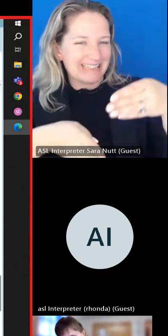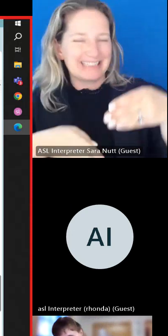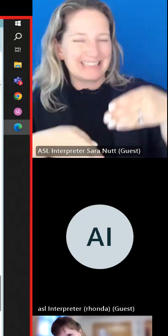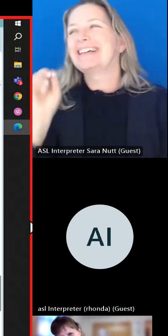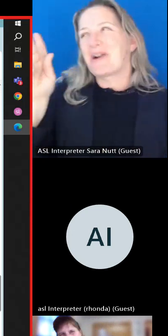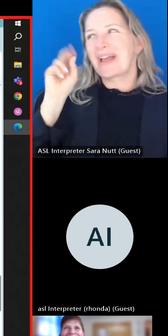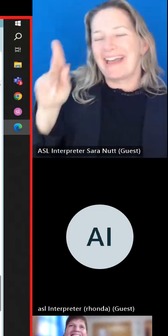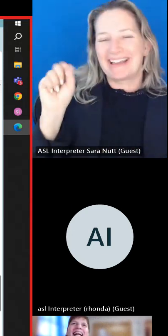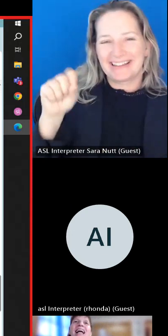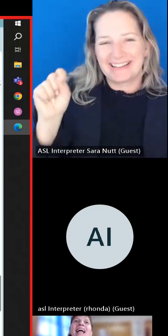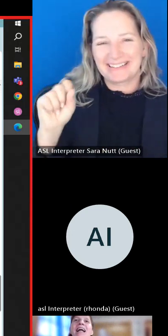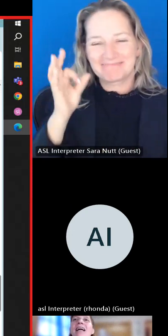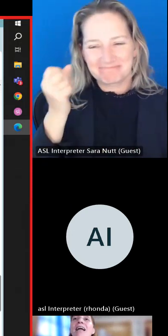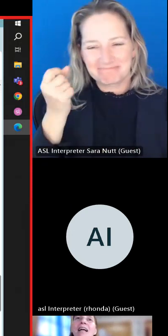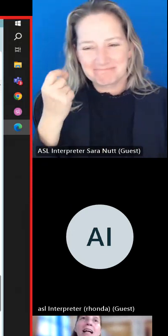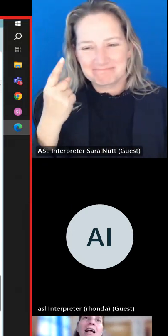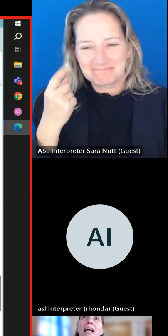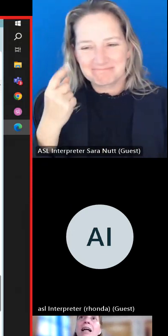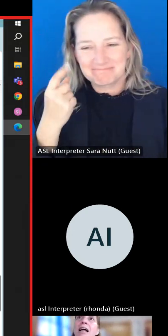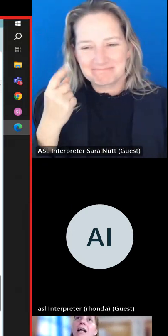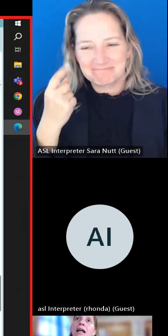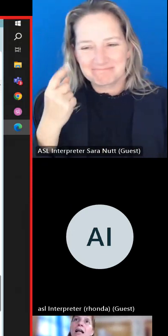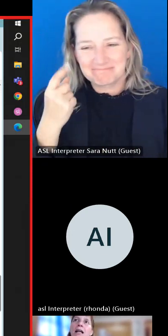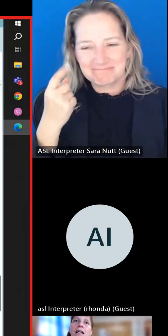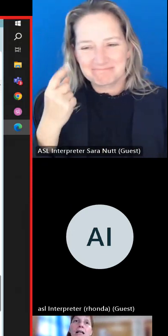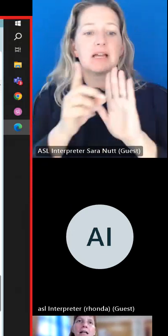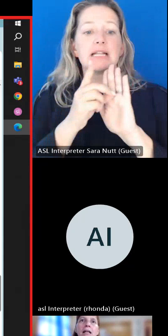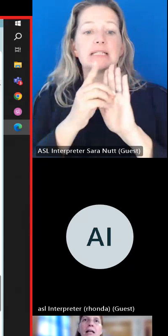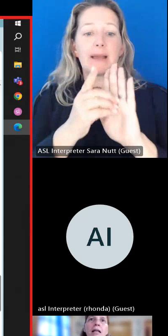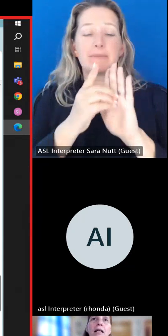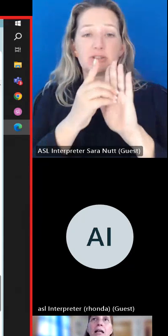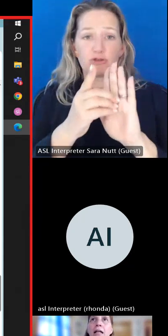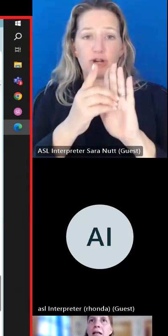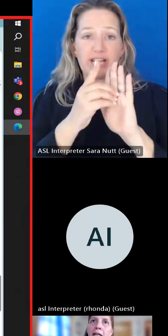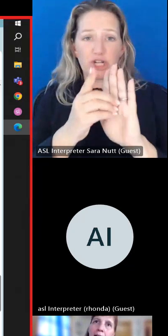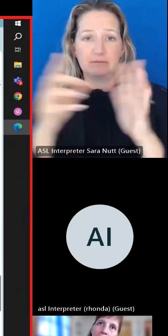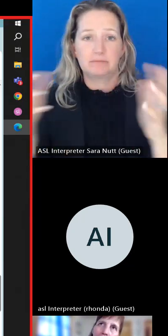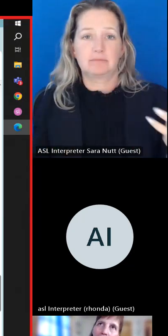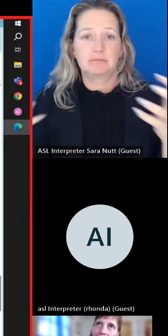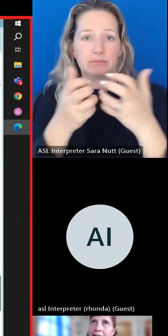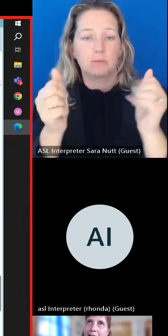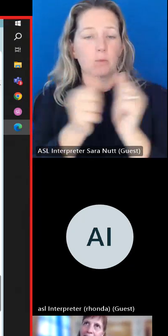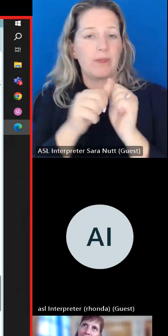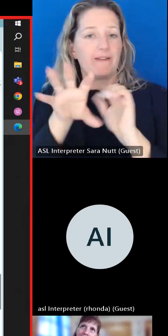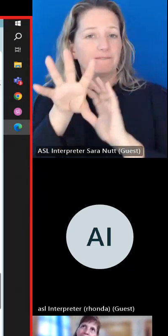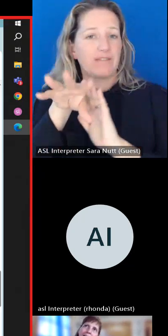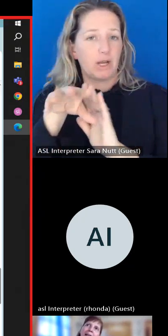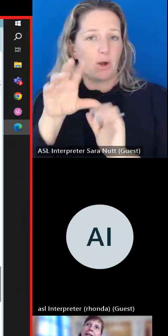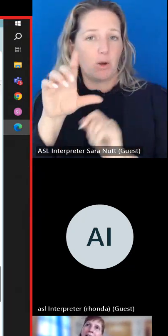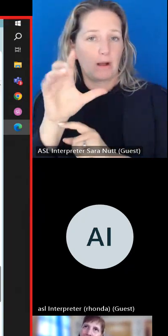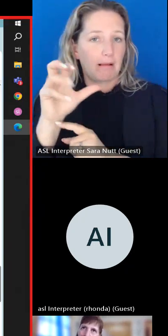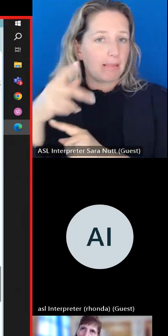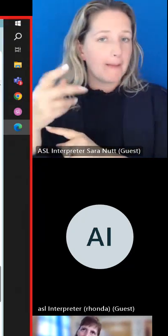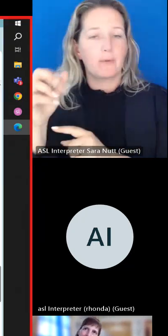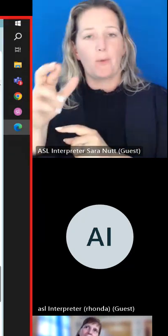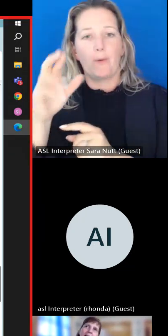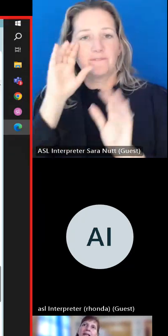Would demonstration fit into video clip or series of photos? Okay.